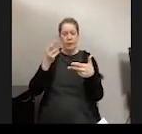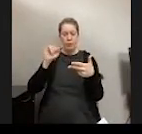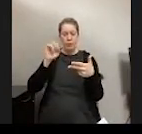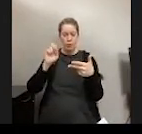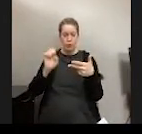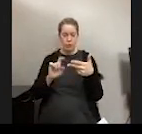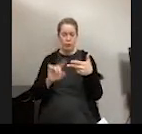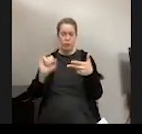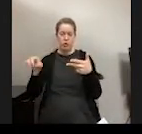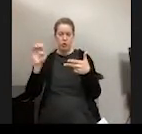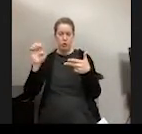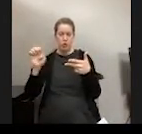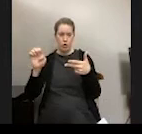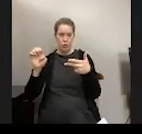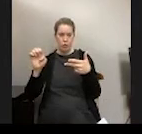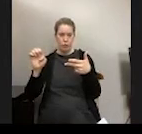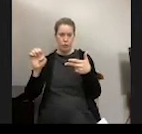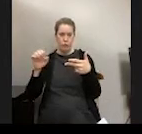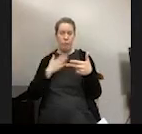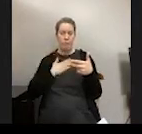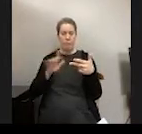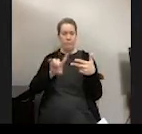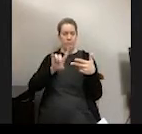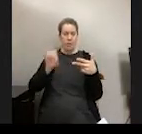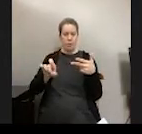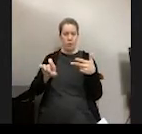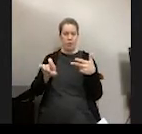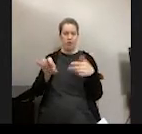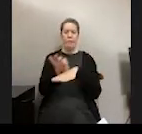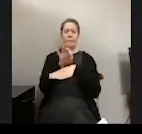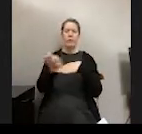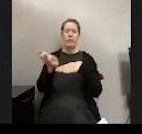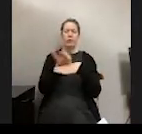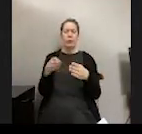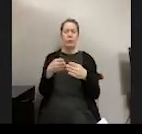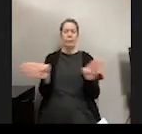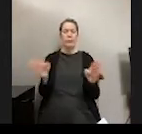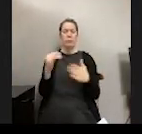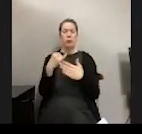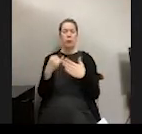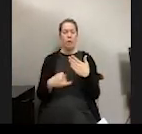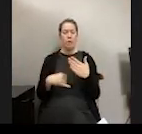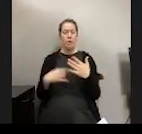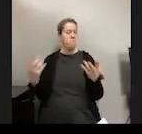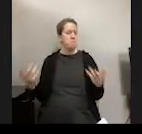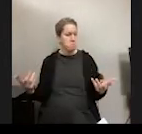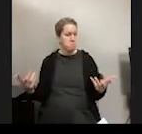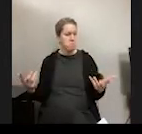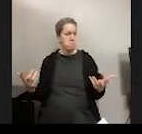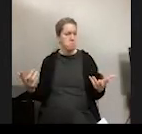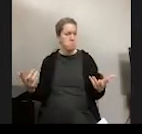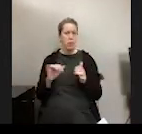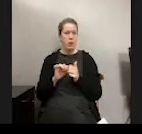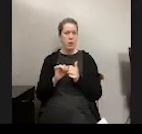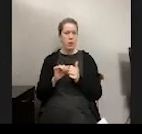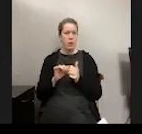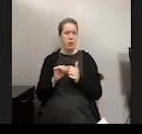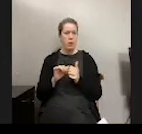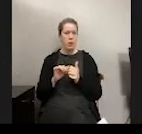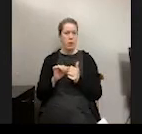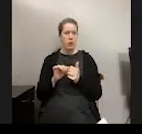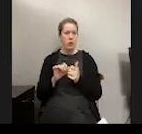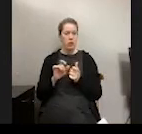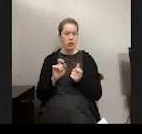The question is, what is the function of public art? What will the function of public art change in terms of commanding